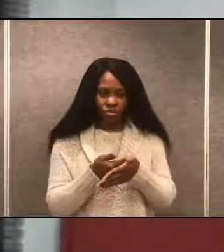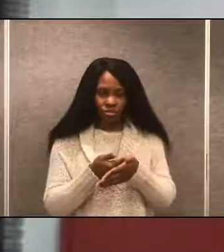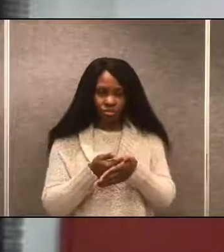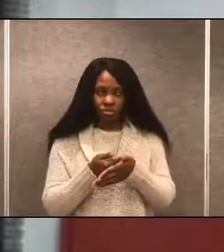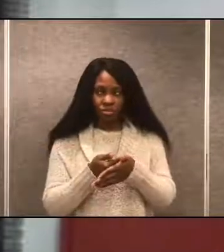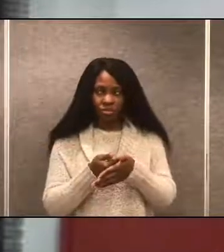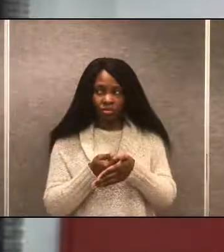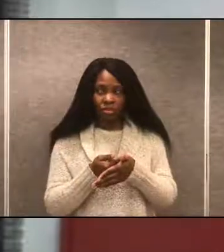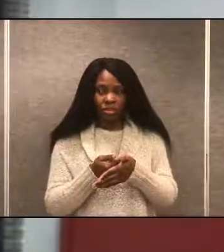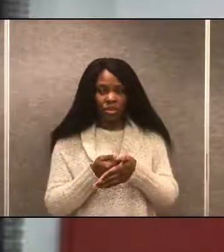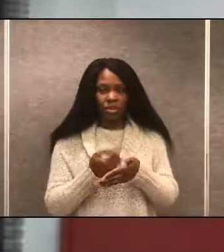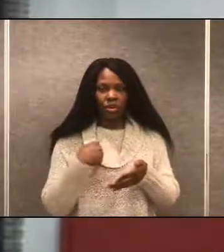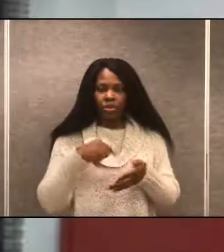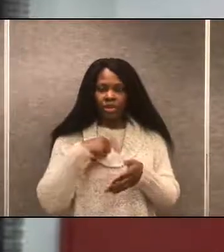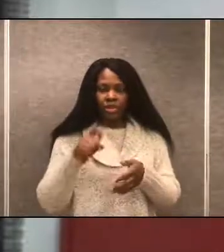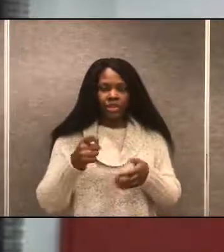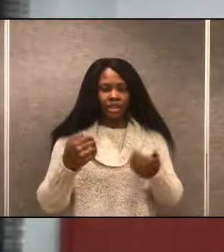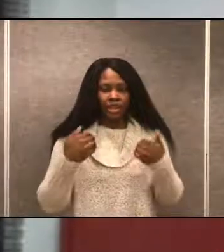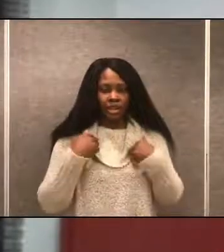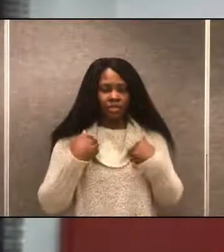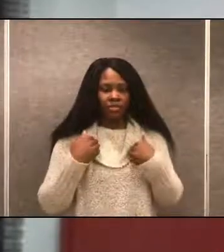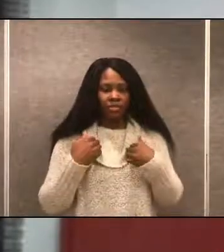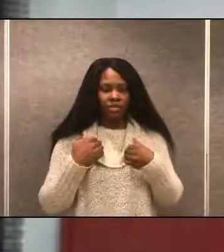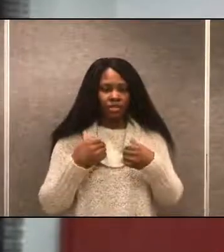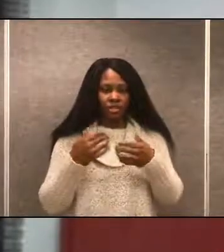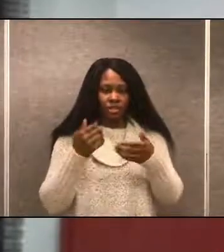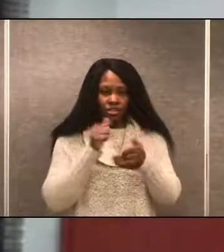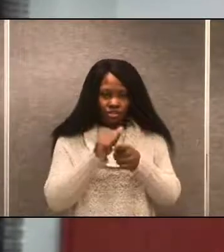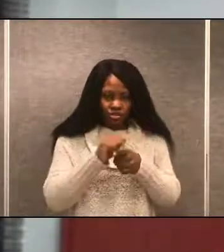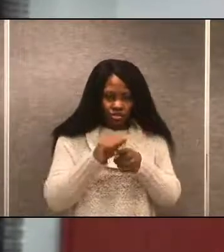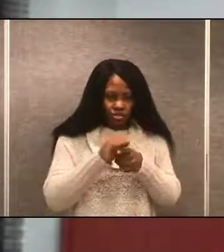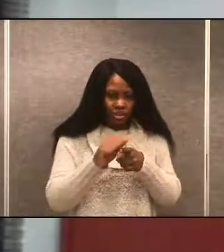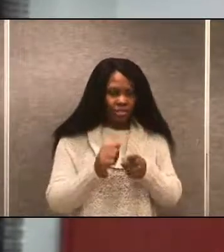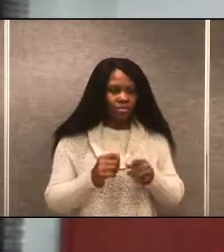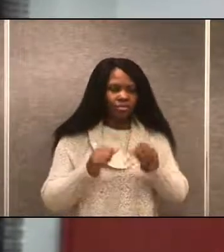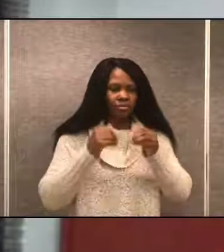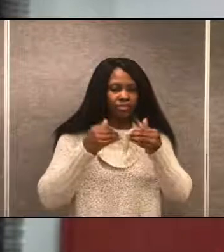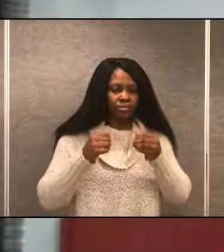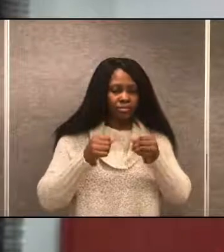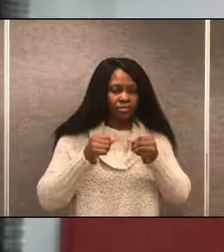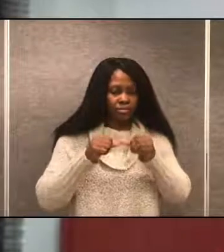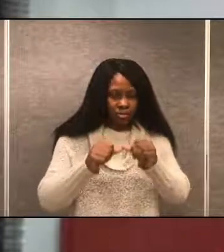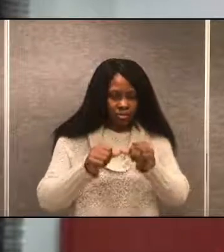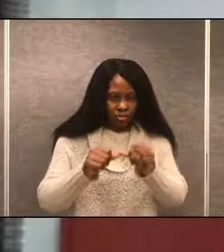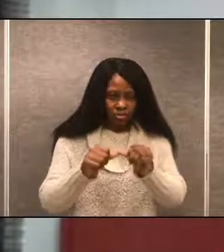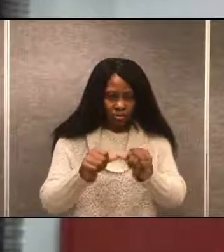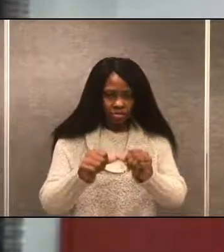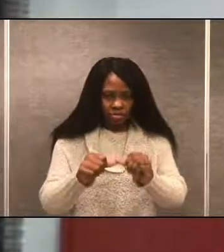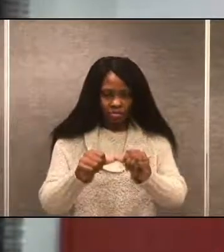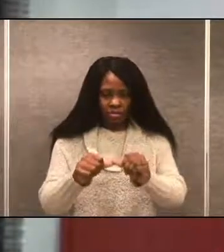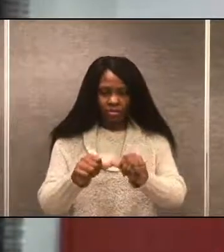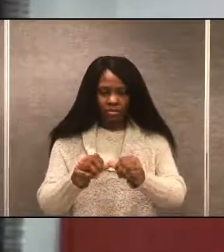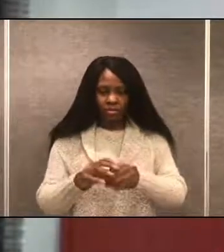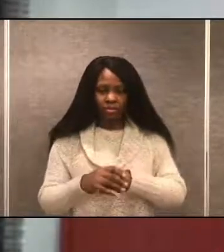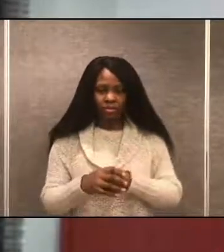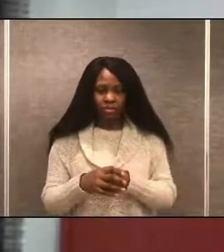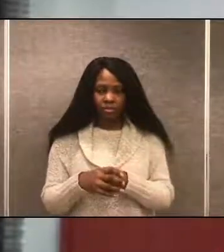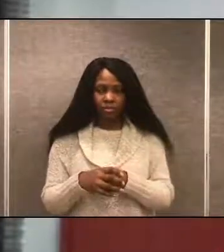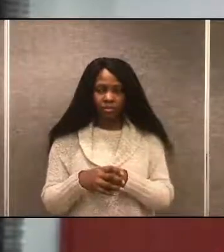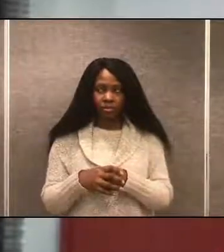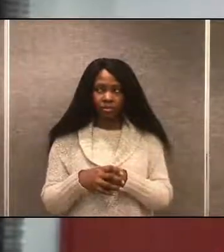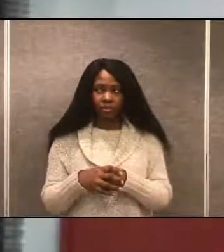be ongoing training. When you're talking about engaging students remotely through what would be a